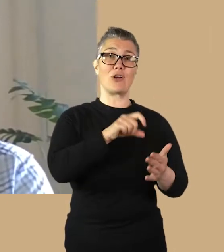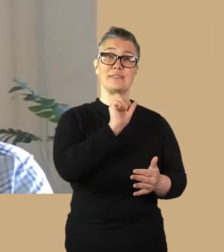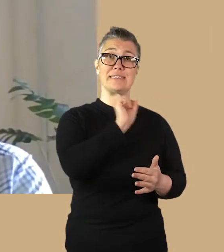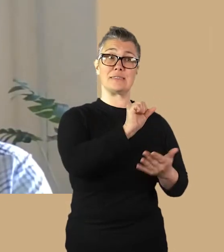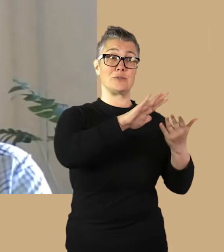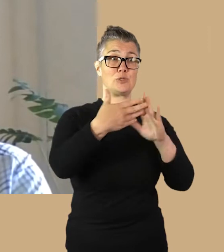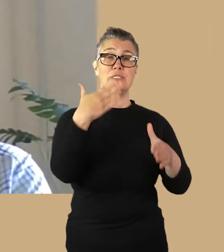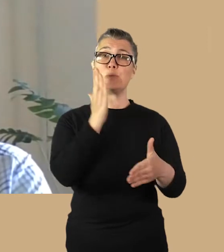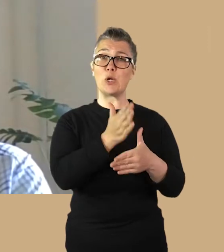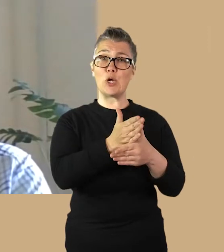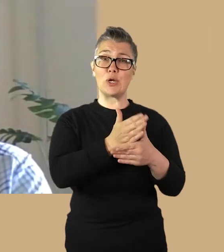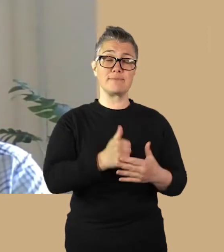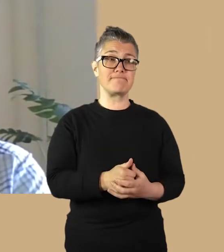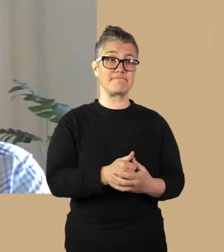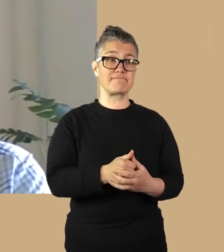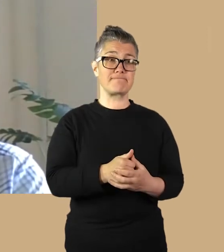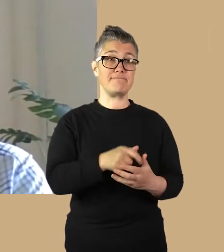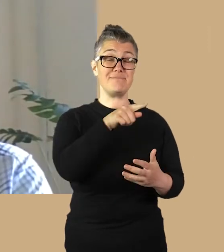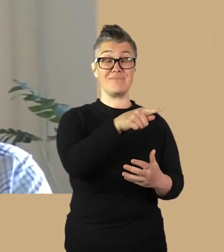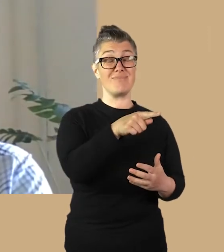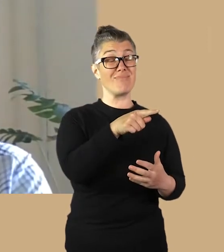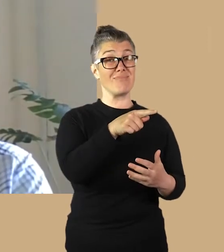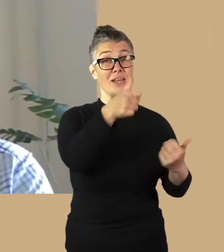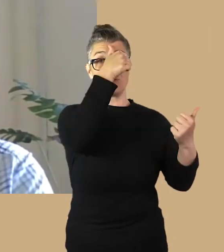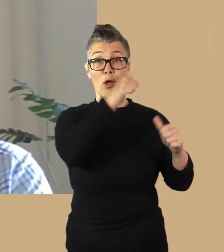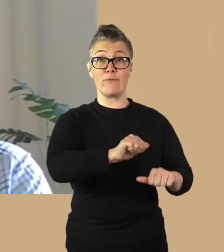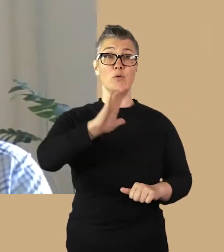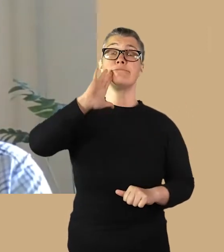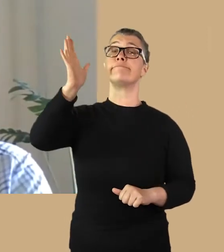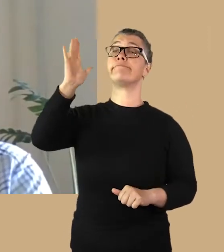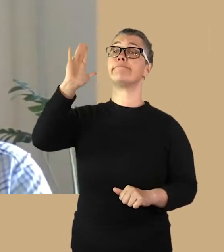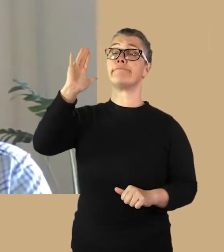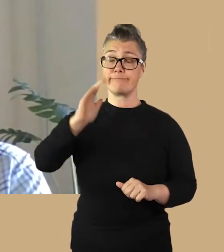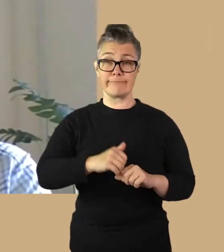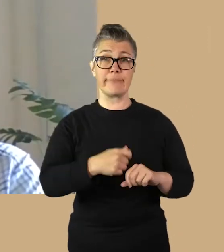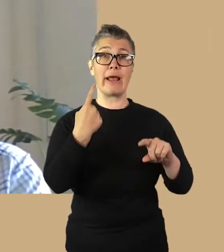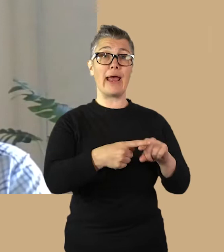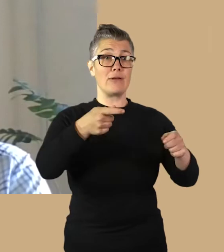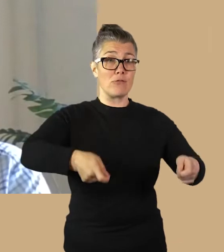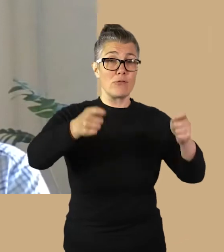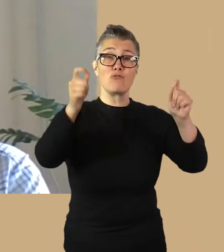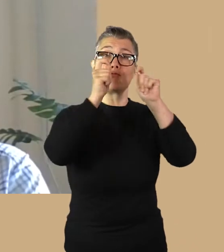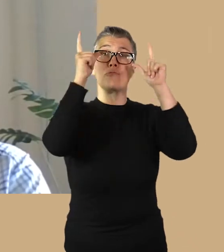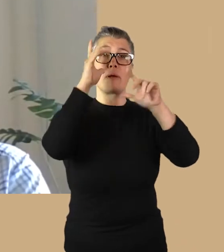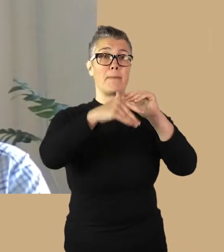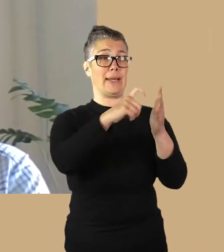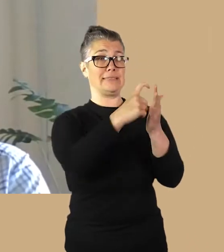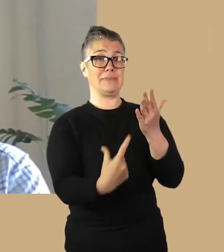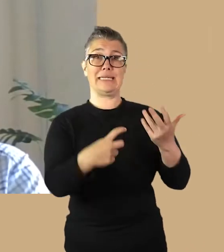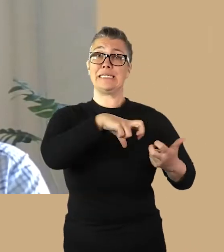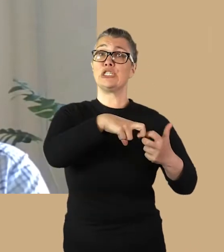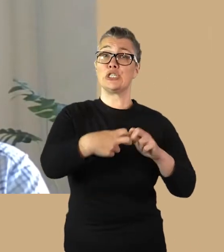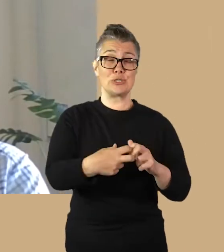in 2004 in recognition of his community work. He is known for his public speaking skills, volunteering, and commitment